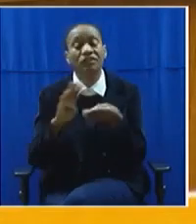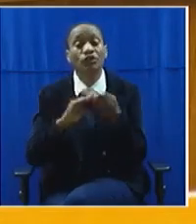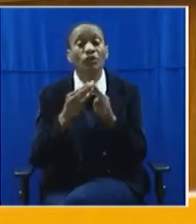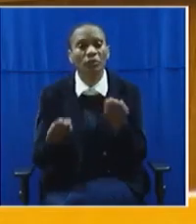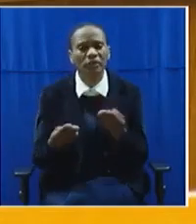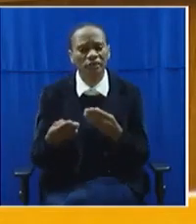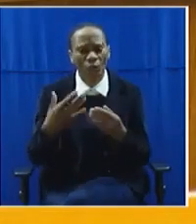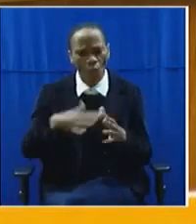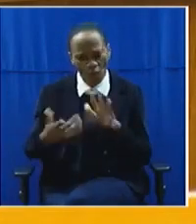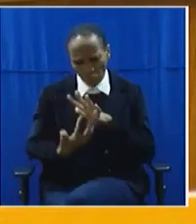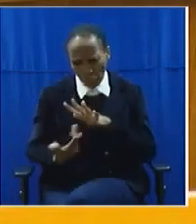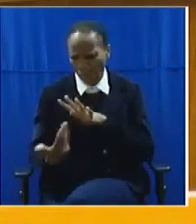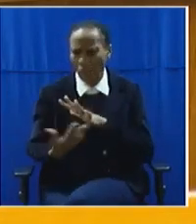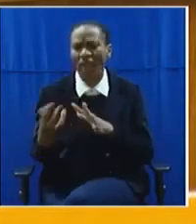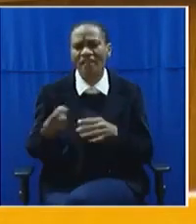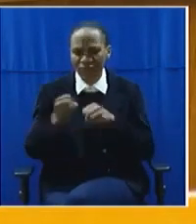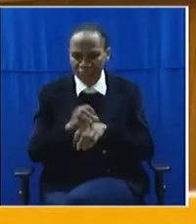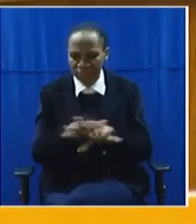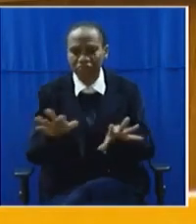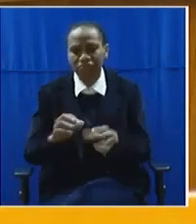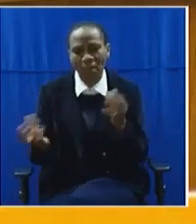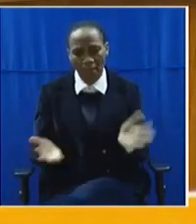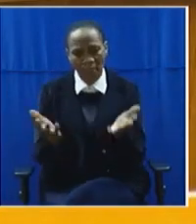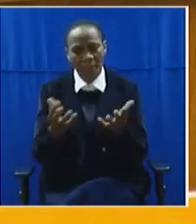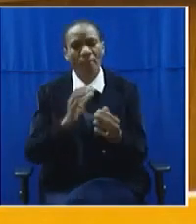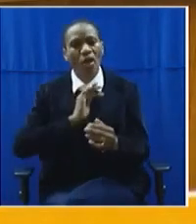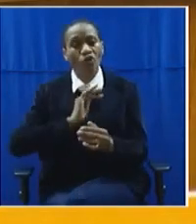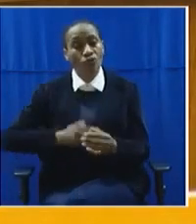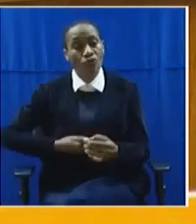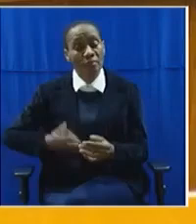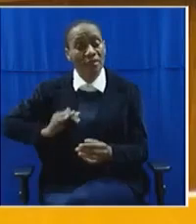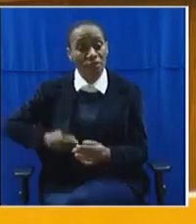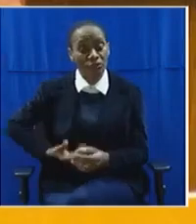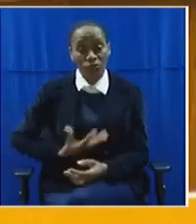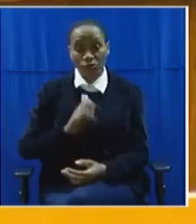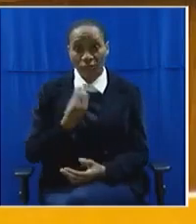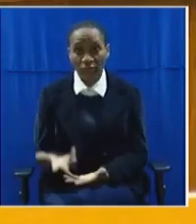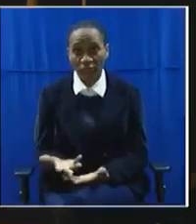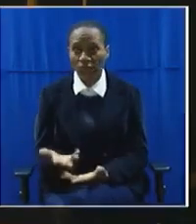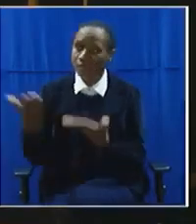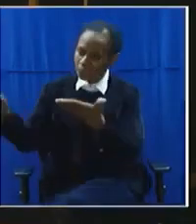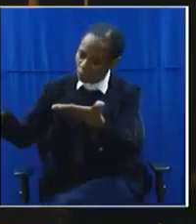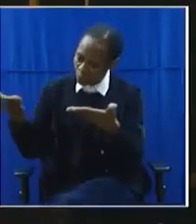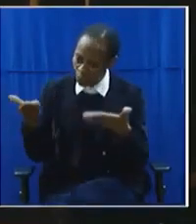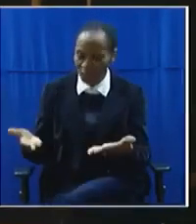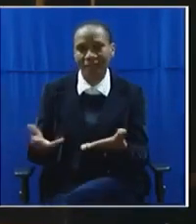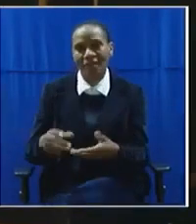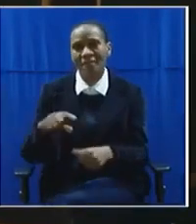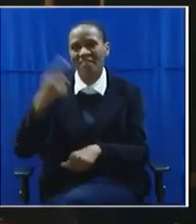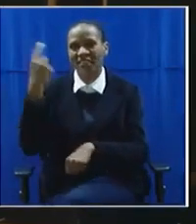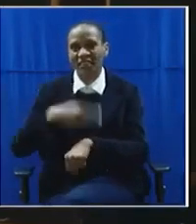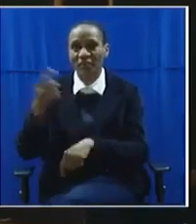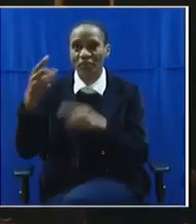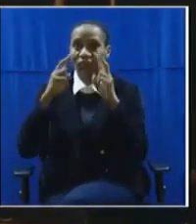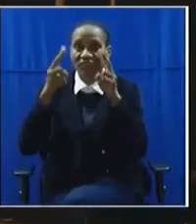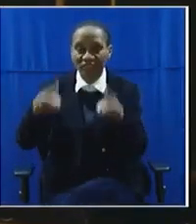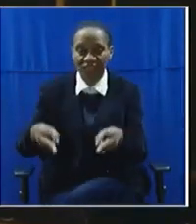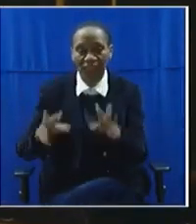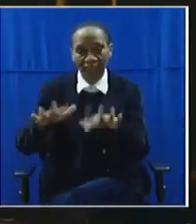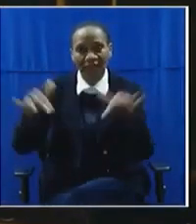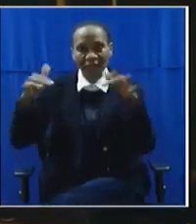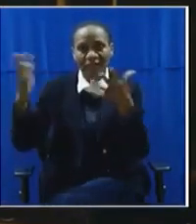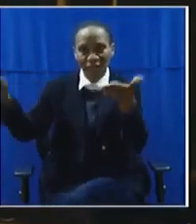empowerment of young women. We salute you, Ms. Bango, and we welcome you to Parliament for your very first time.